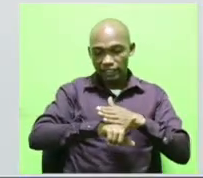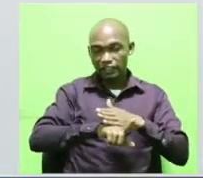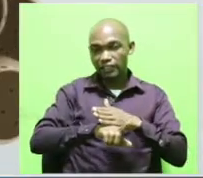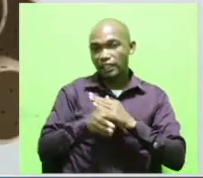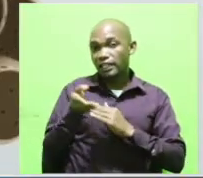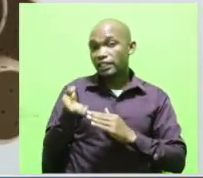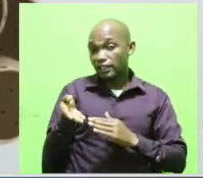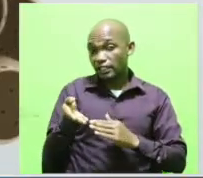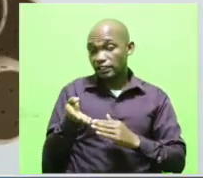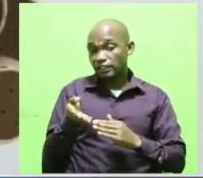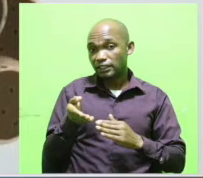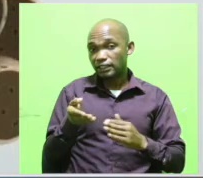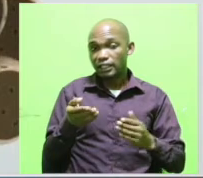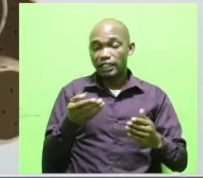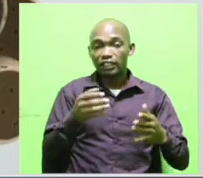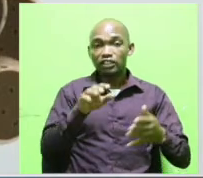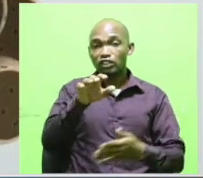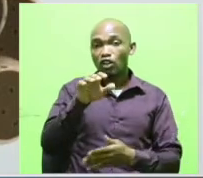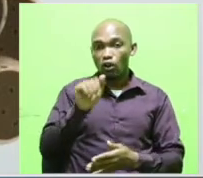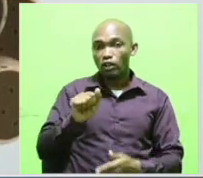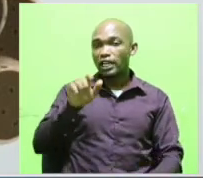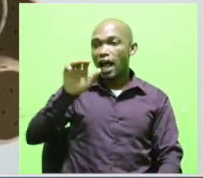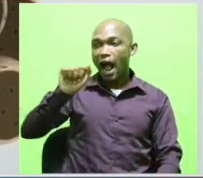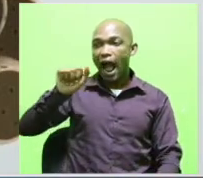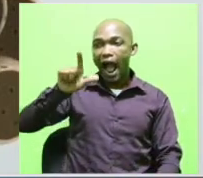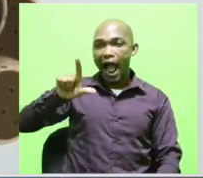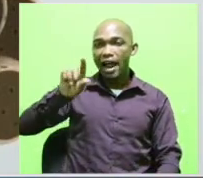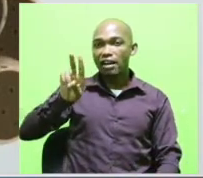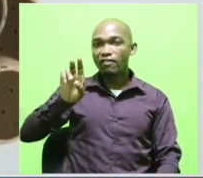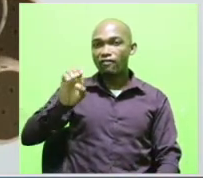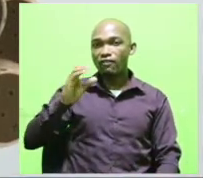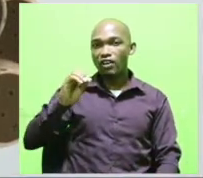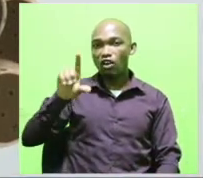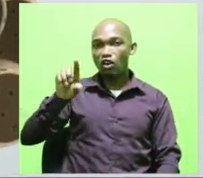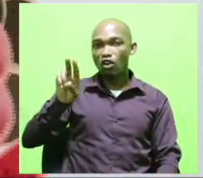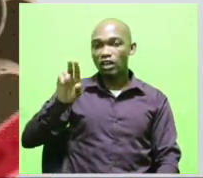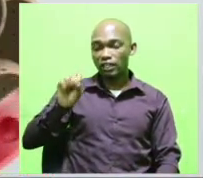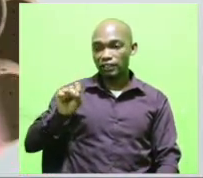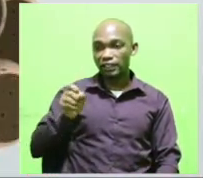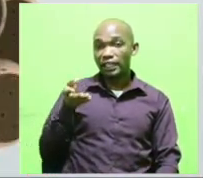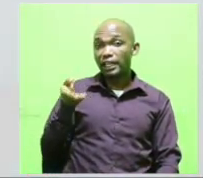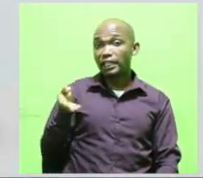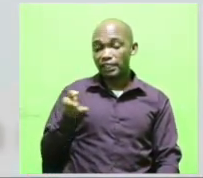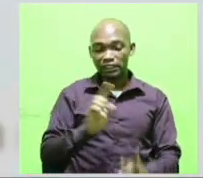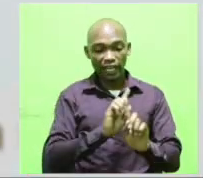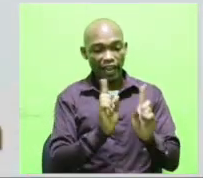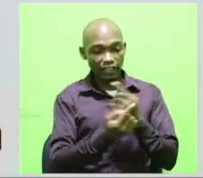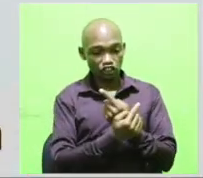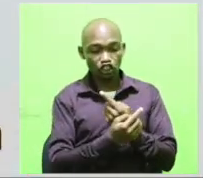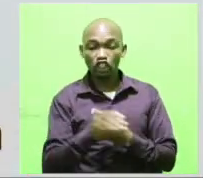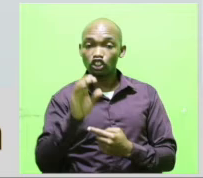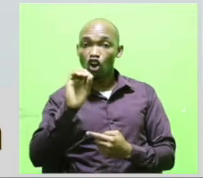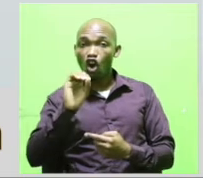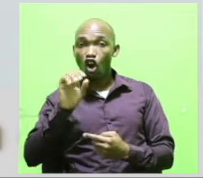cavity or sacs called the alveoli. In the alveoli, singular alveolus, this is where